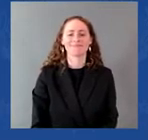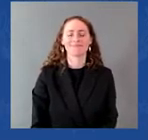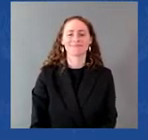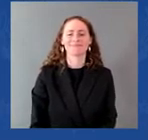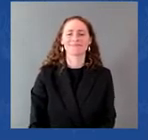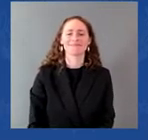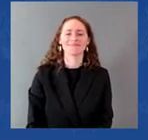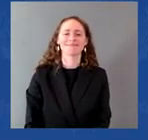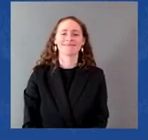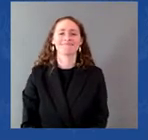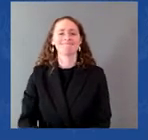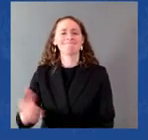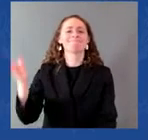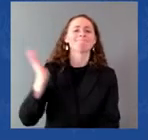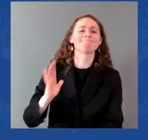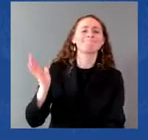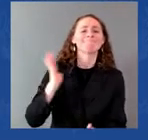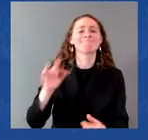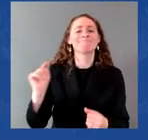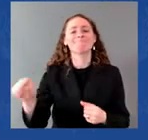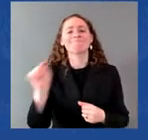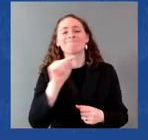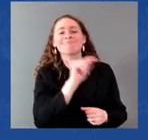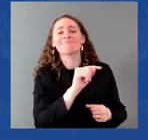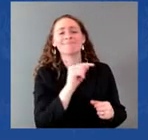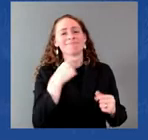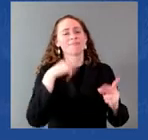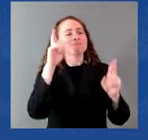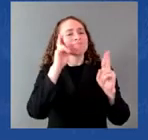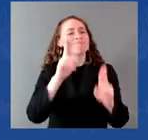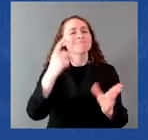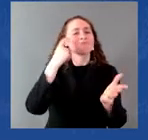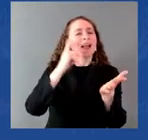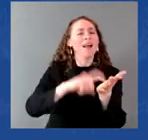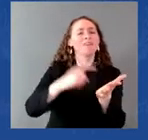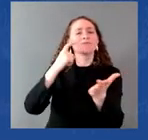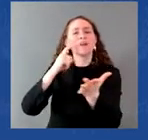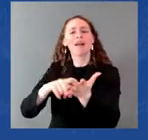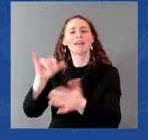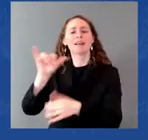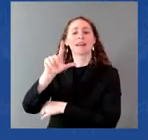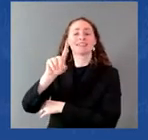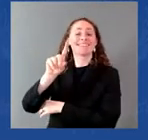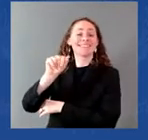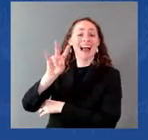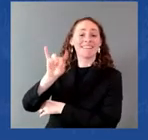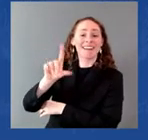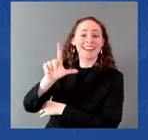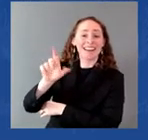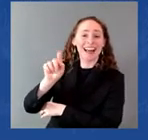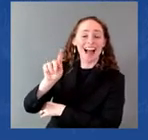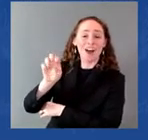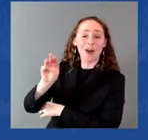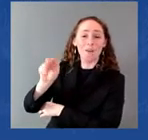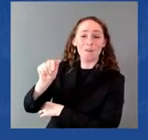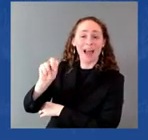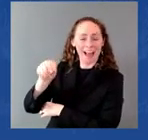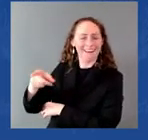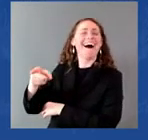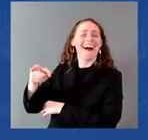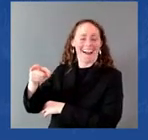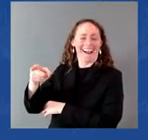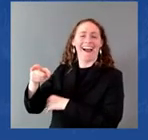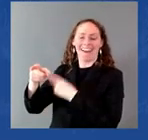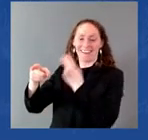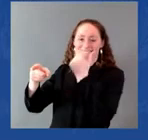well. And throughout my career, I've met nearly every world leader. And I'll tell you, not everyone sees satire